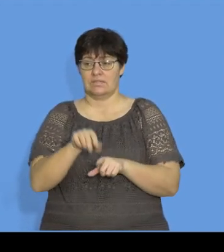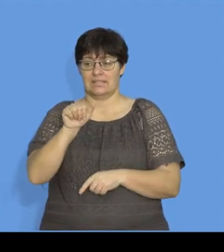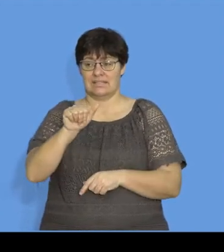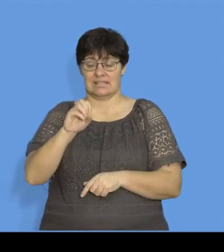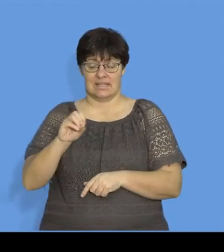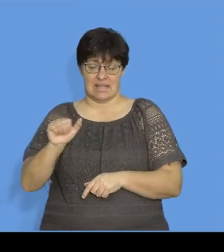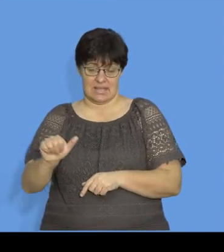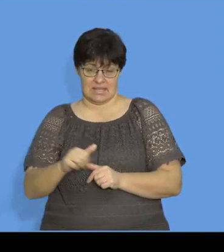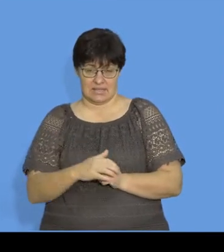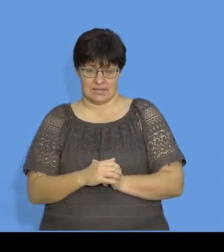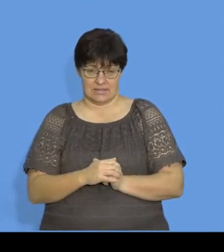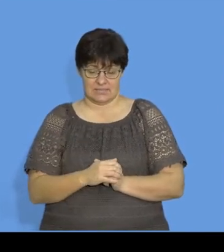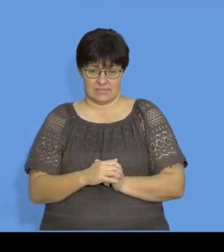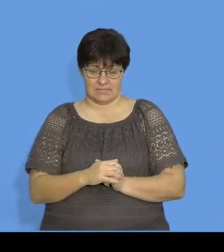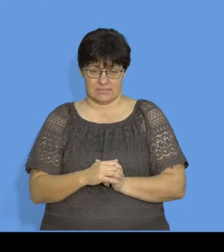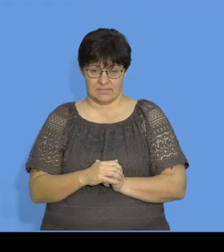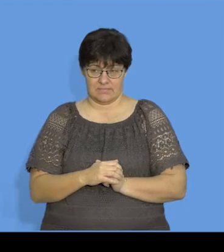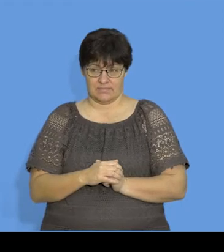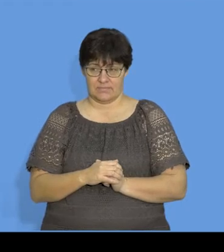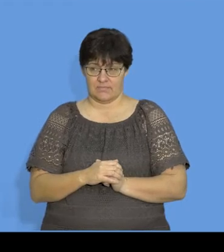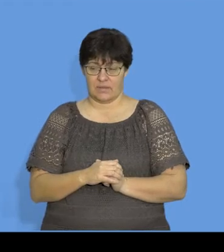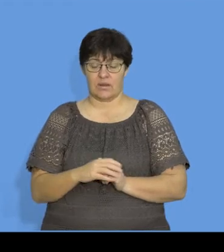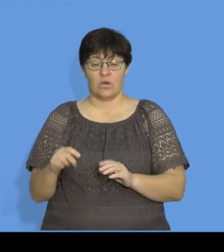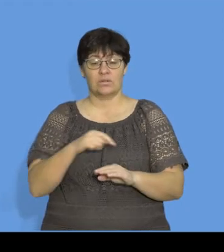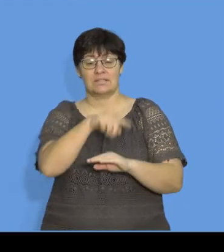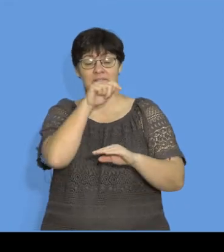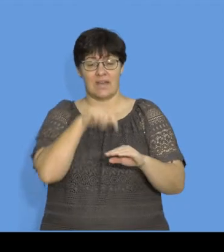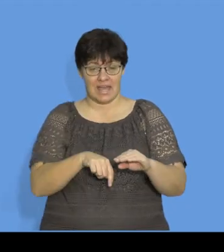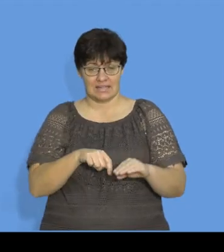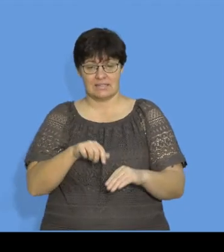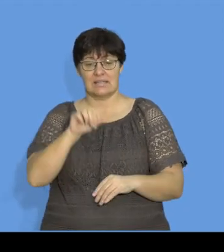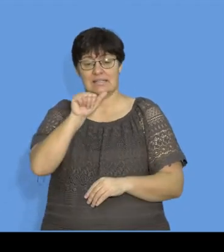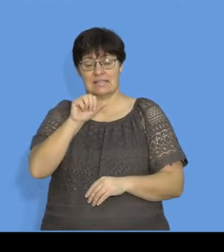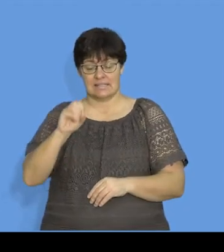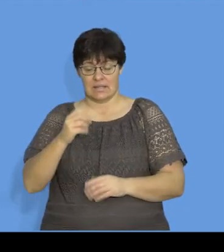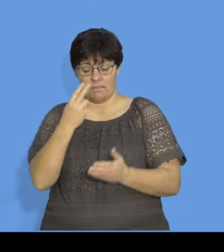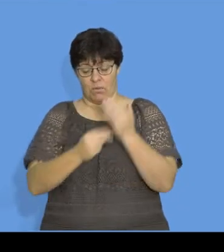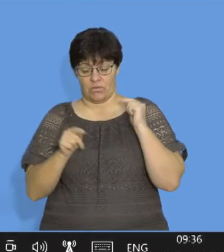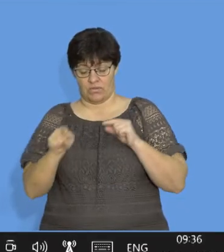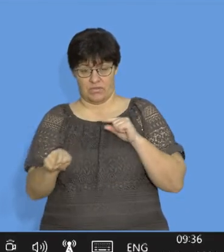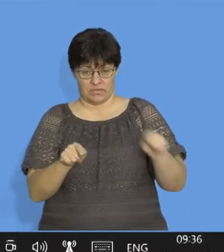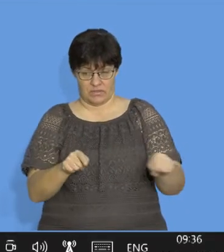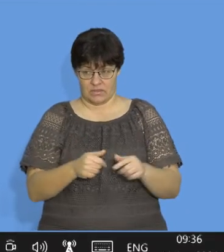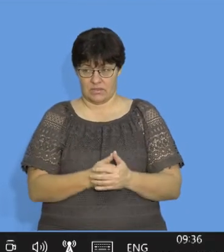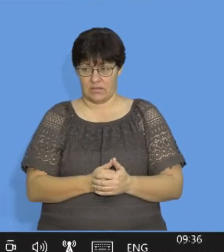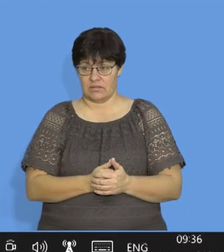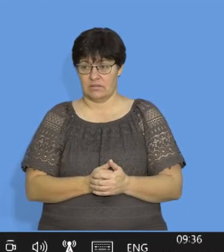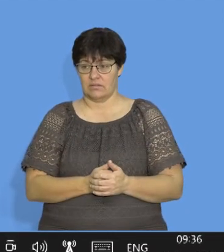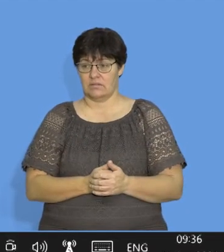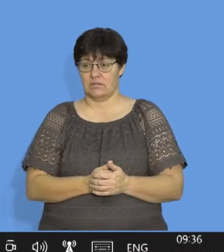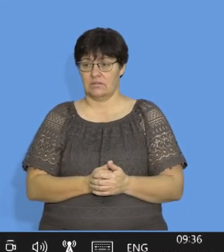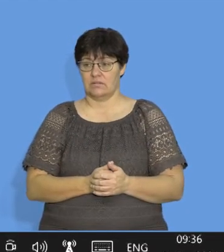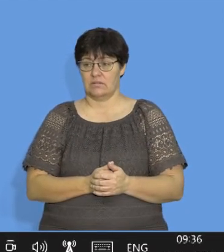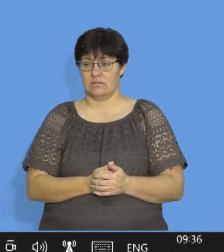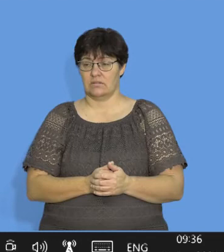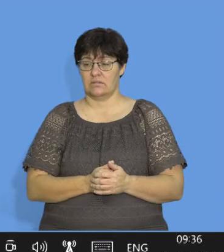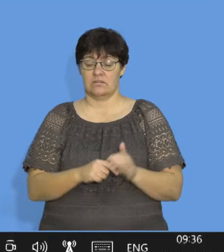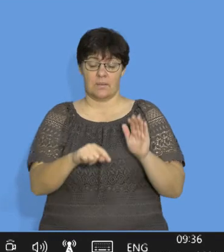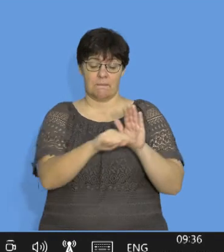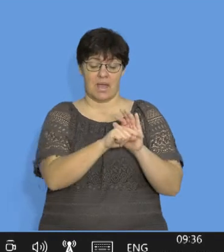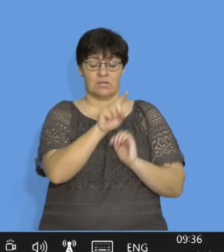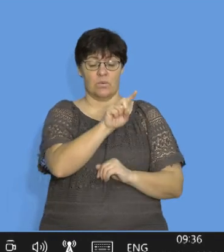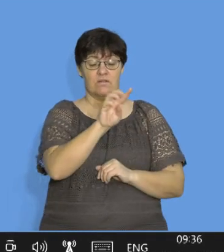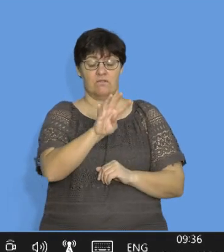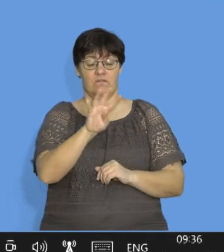so it becomes minus. Now I need to divide by 60 on both sides, but remember this is now